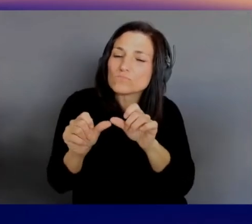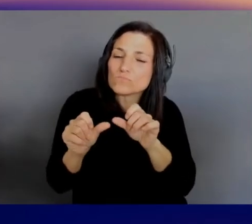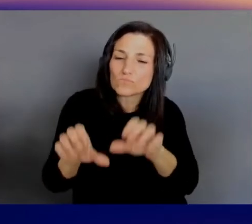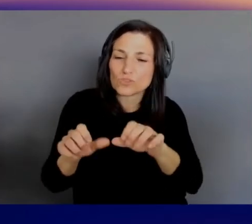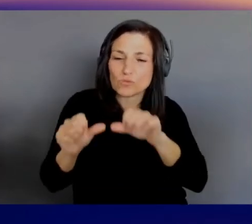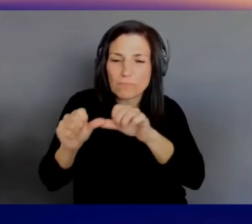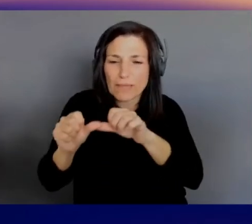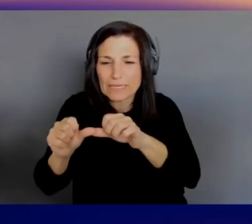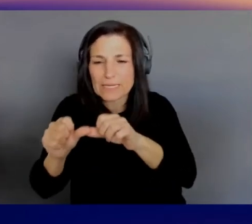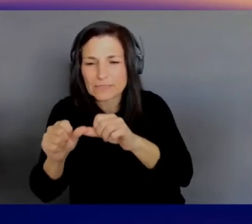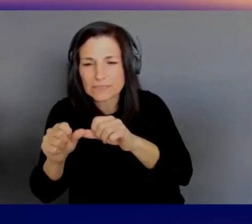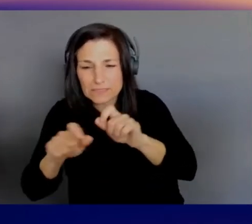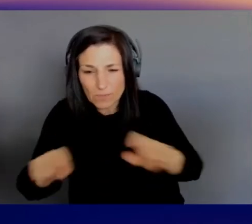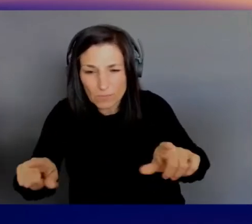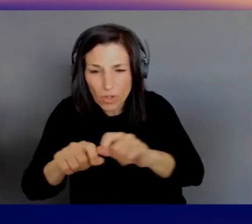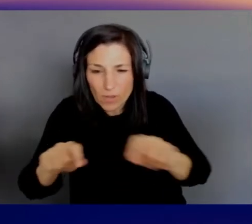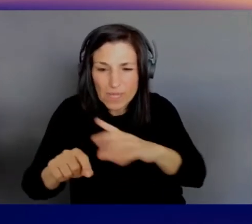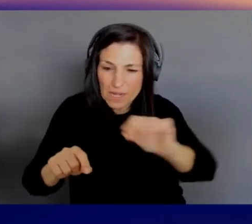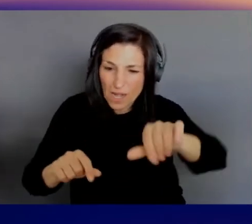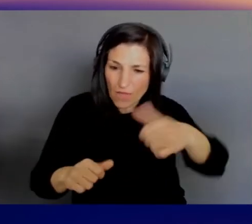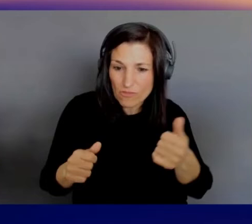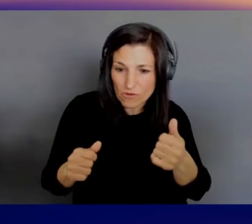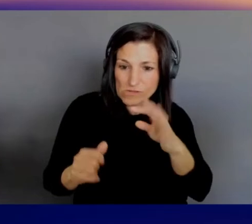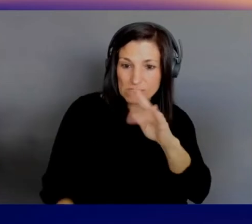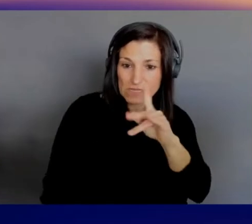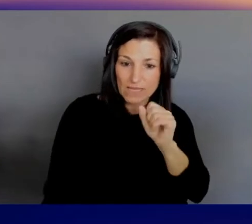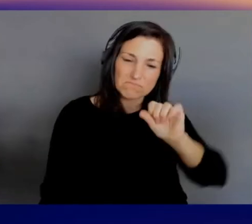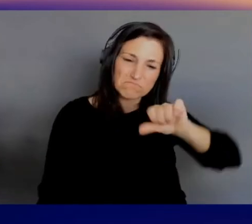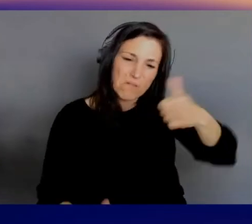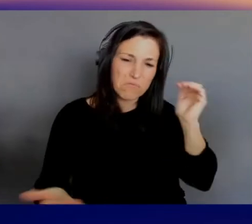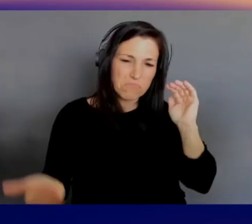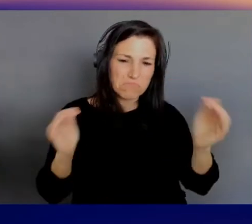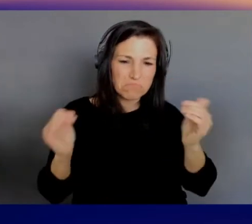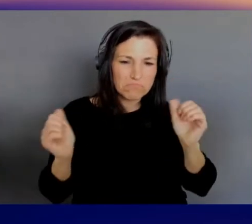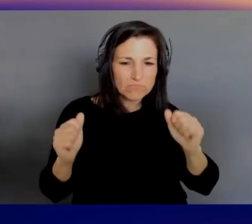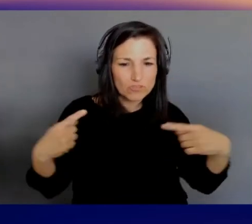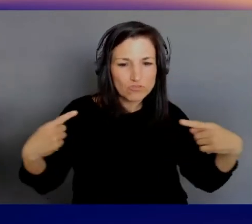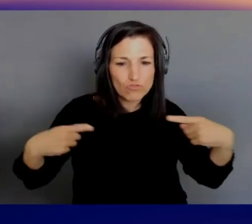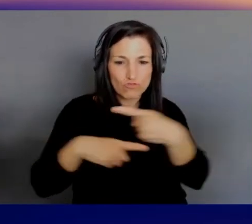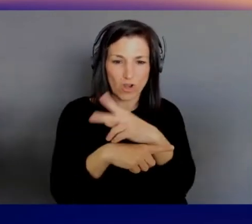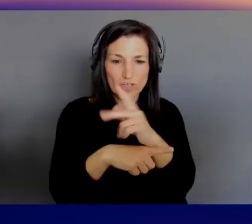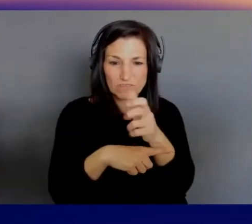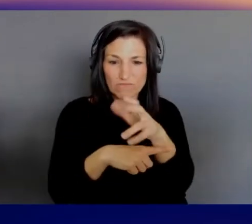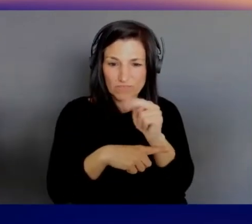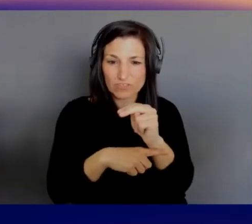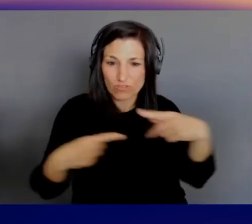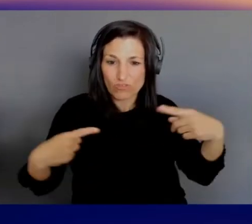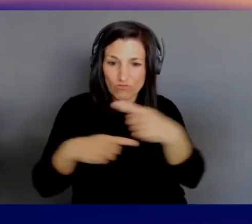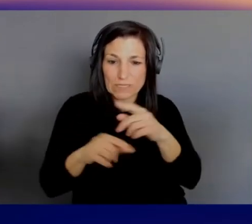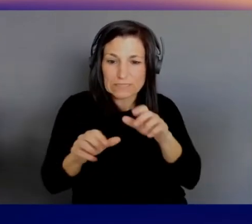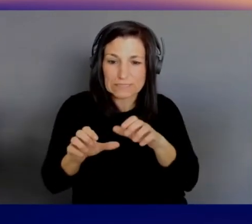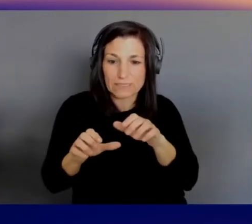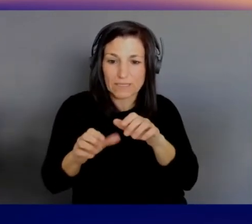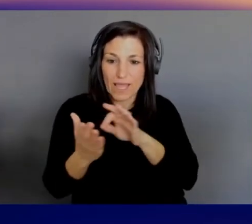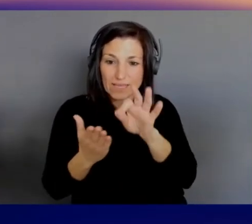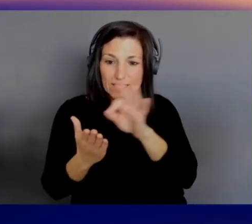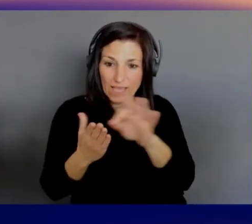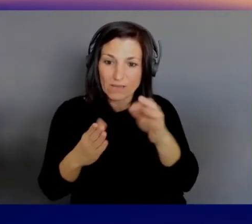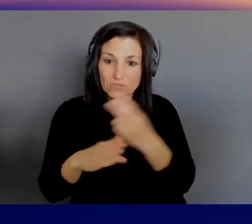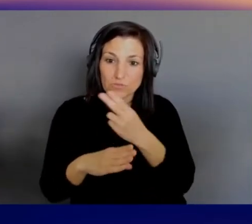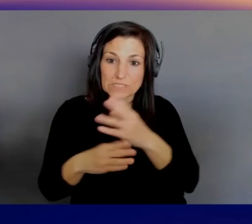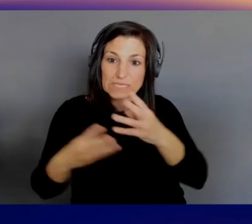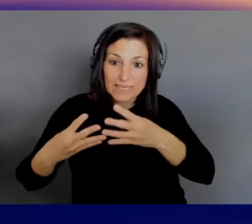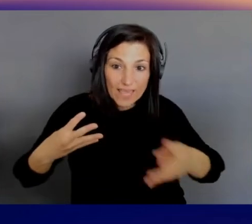tasks. Other comparisons, yes, you can do cross-region, cross-account in step functions using API gateway. You can also do